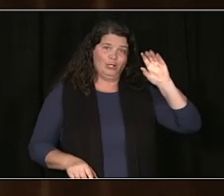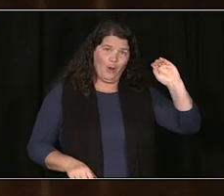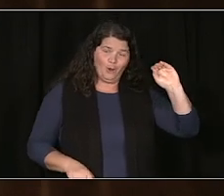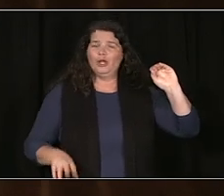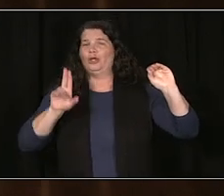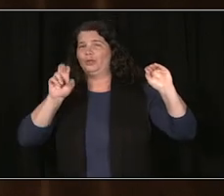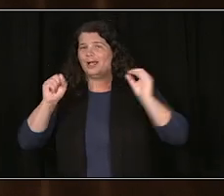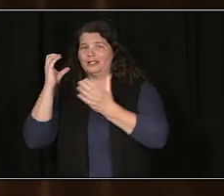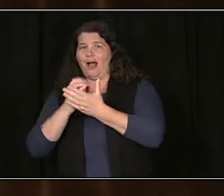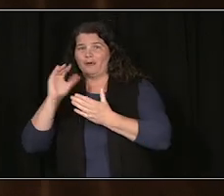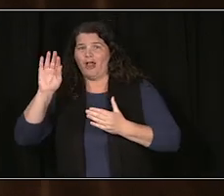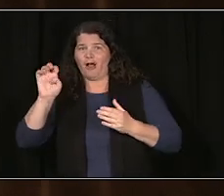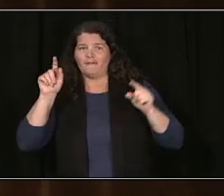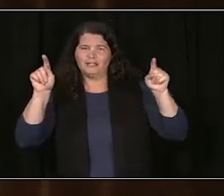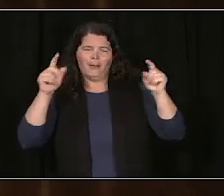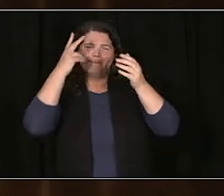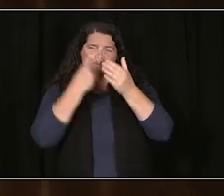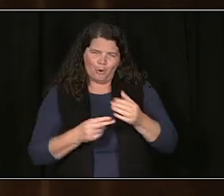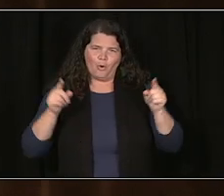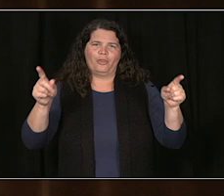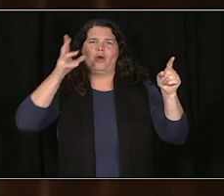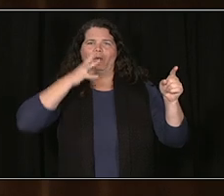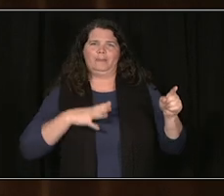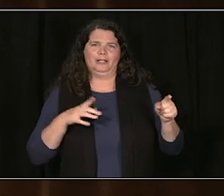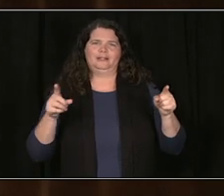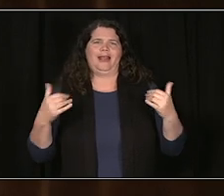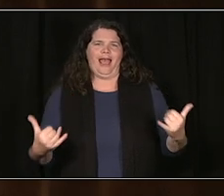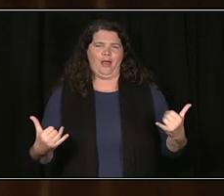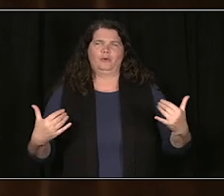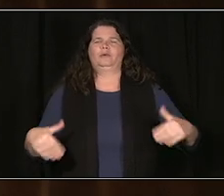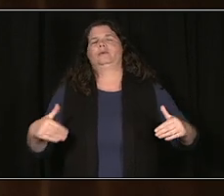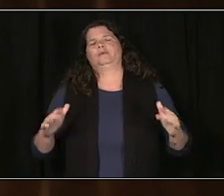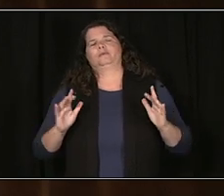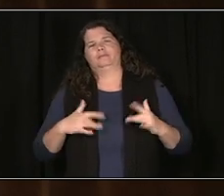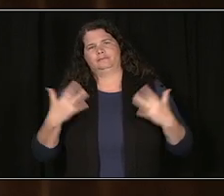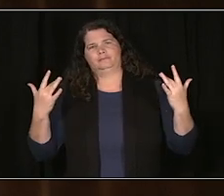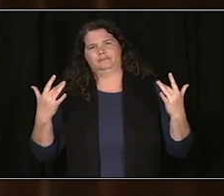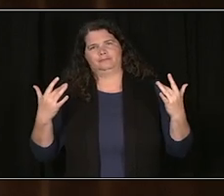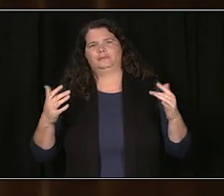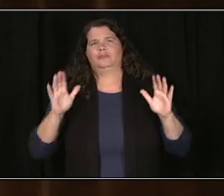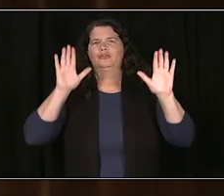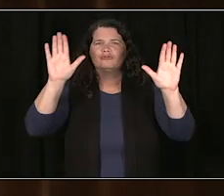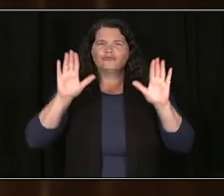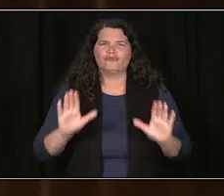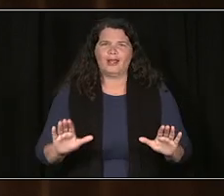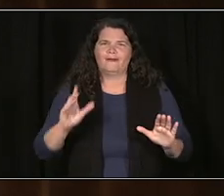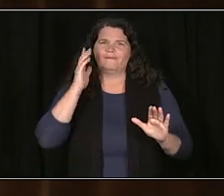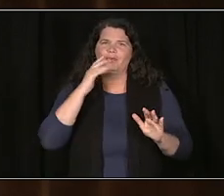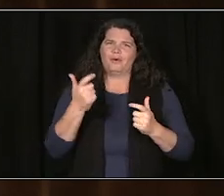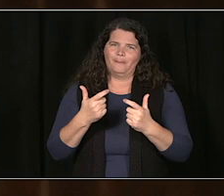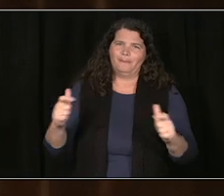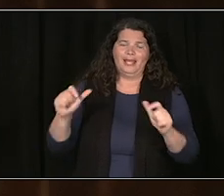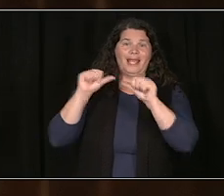are both women, with Shira Perlmutter heading the Copyright Office. So we have two of the IP agencies that for the